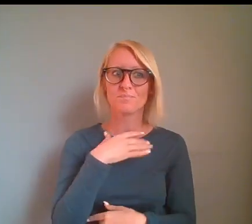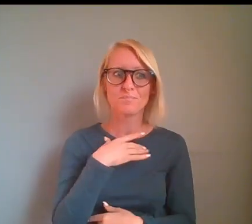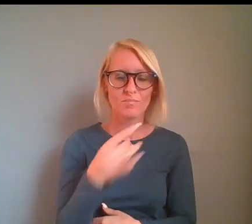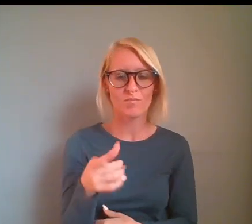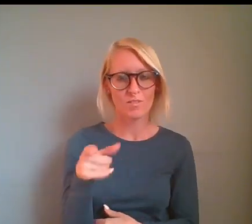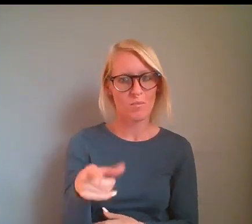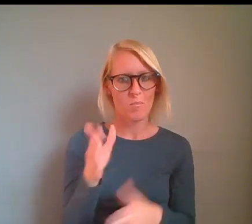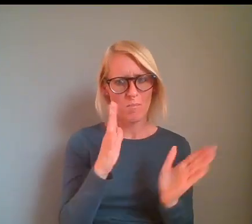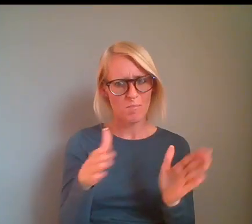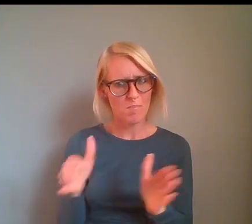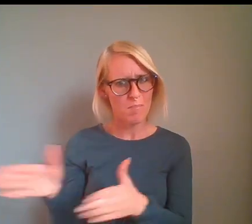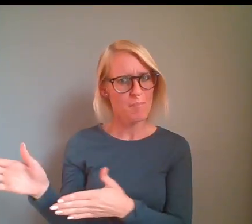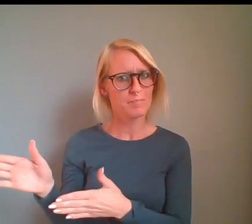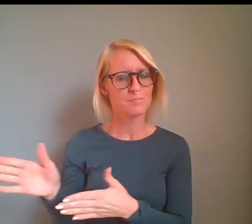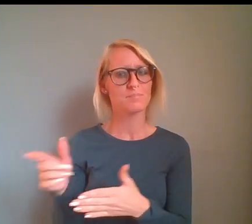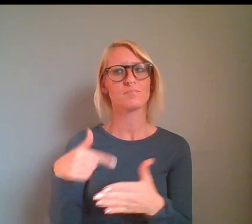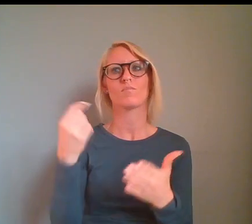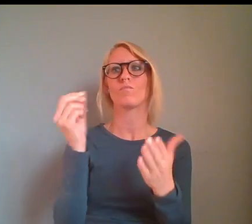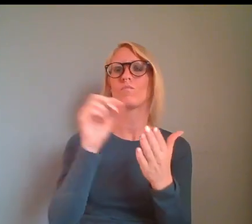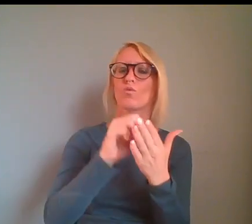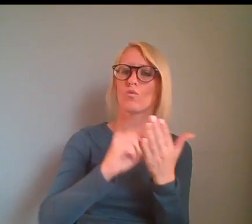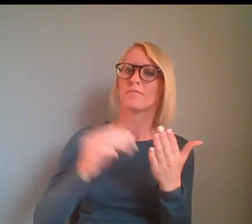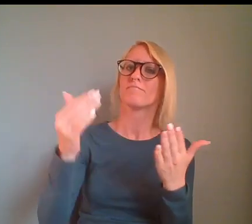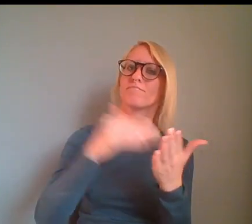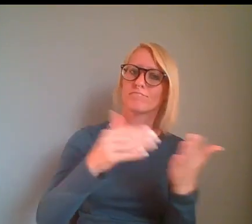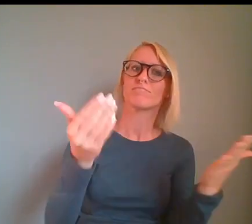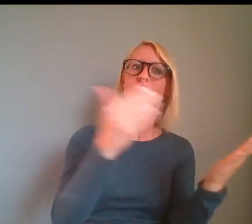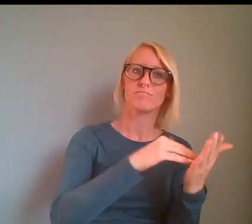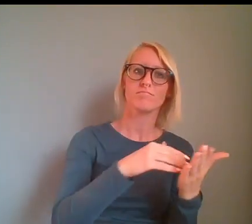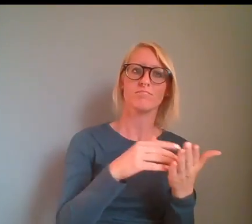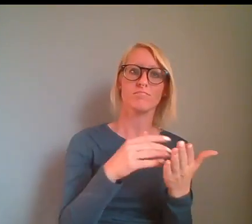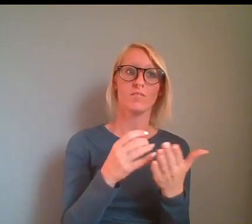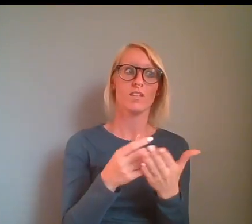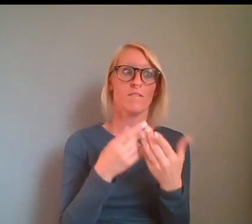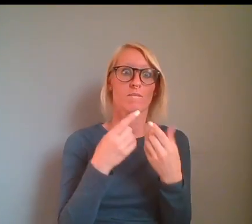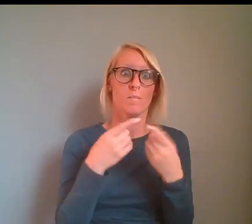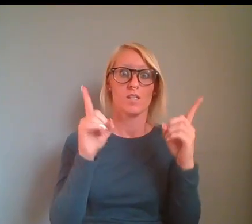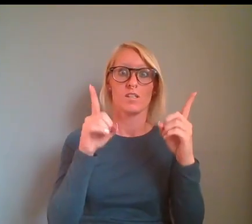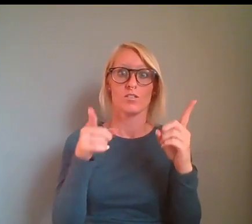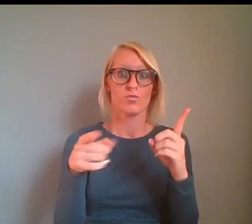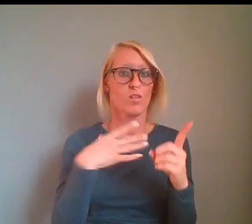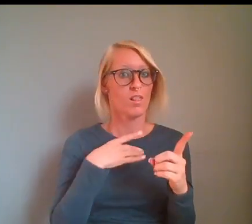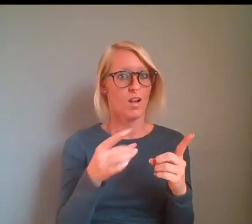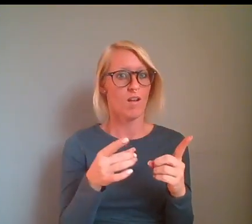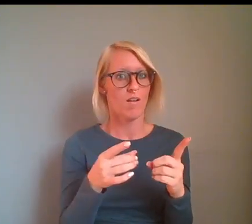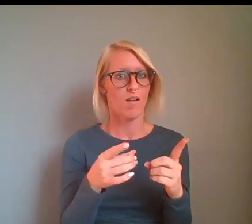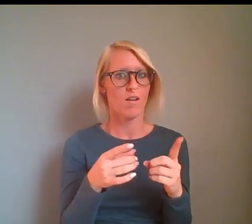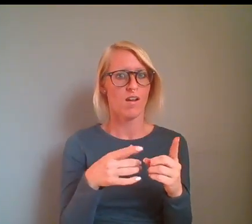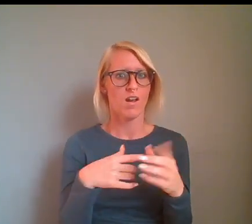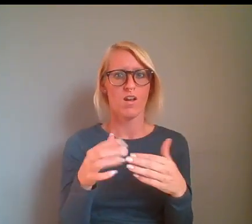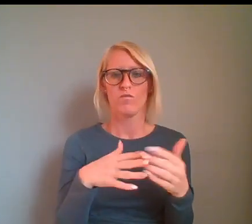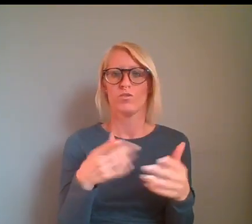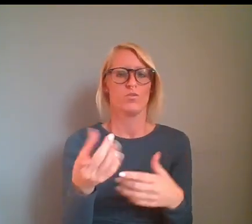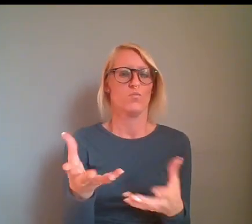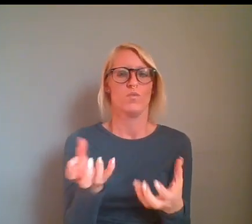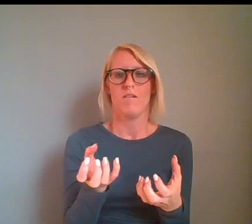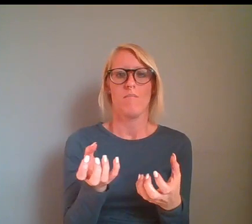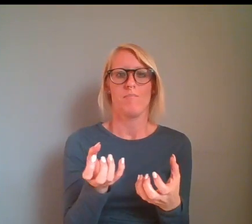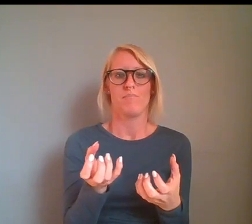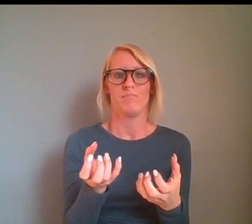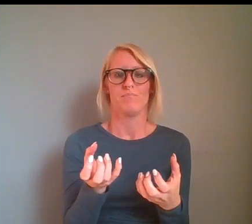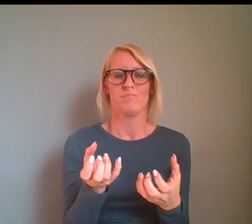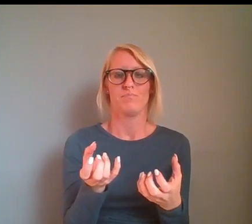just keep drawing over and over till you get something you like, you know? However you want.